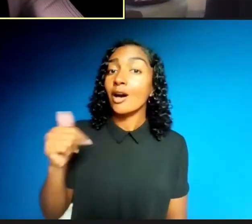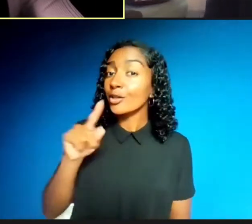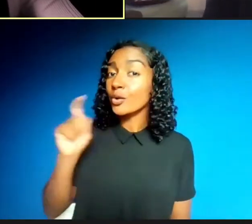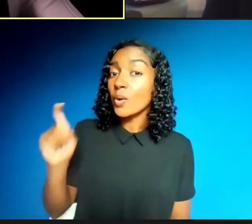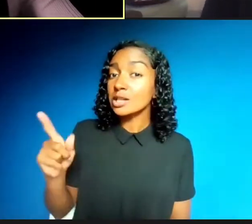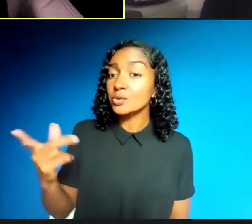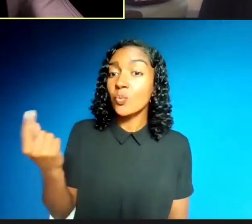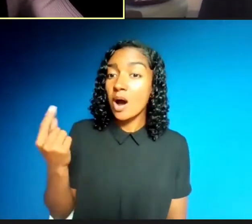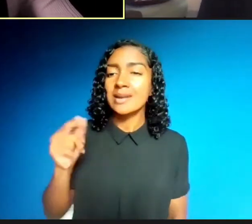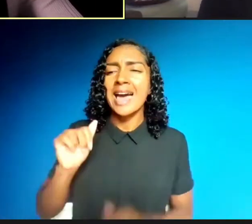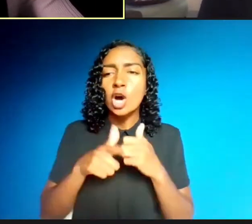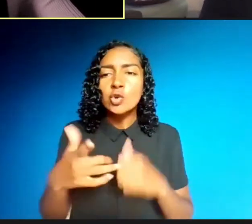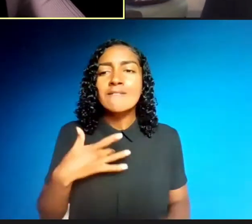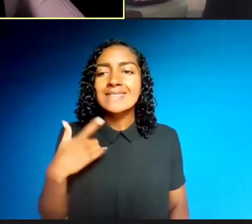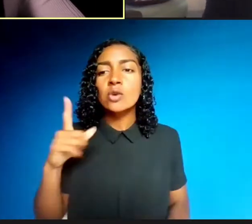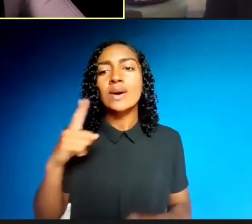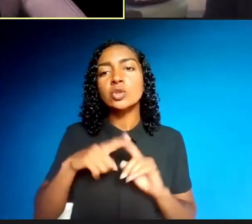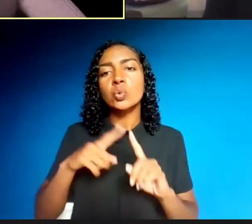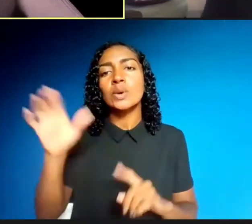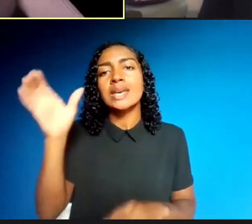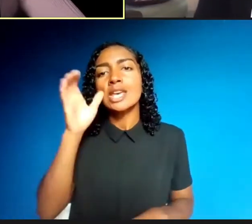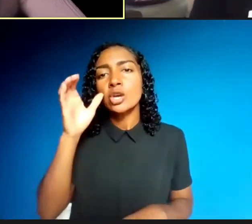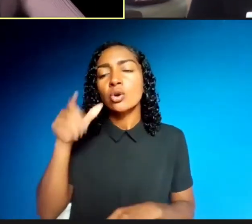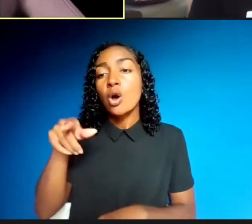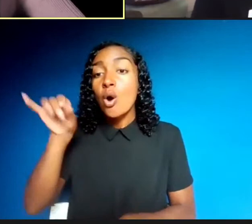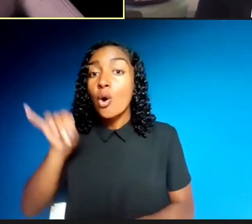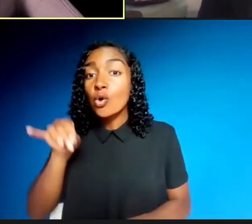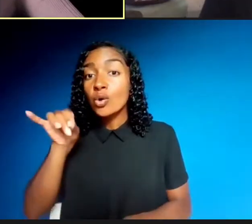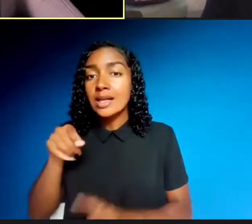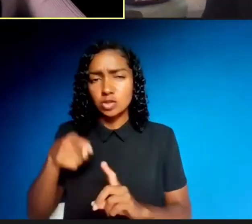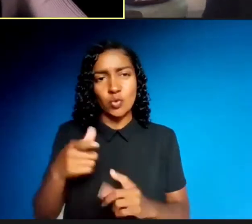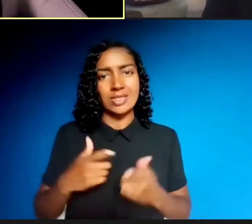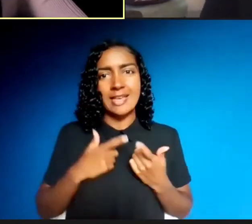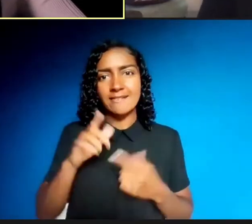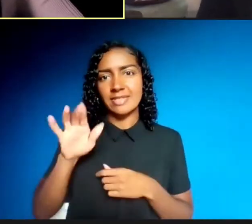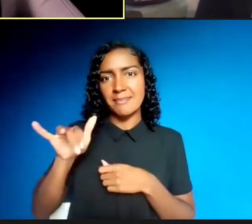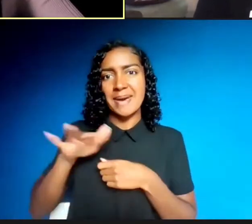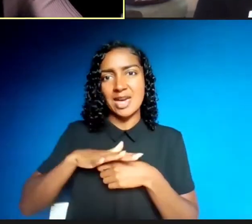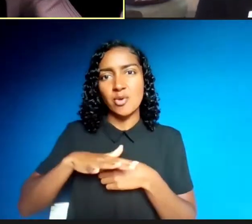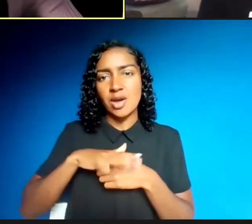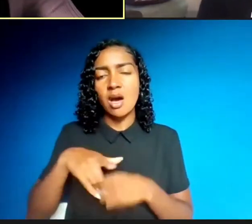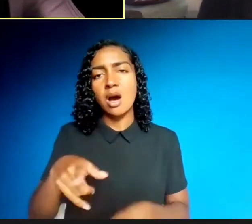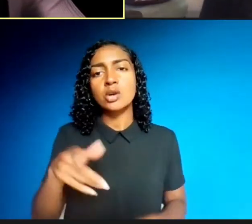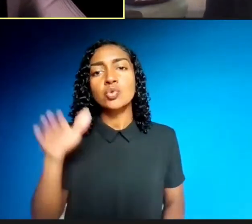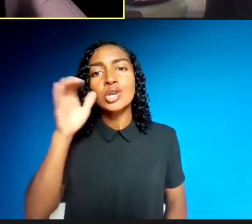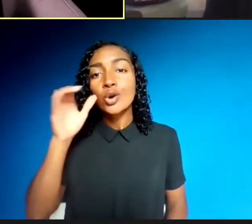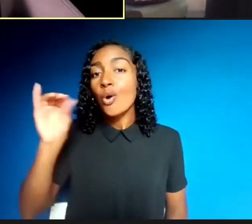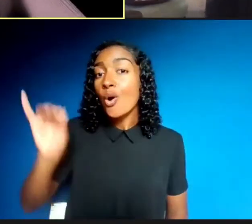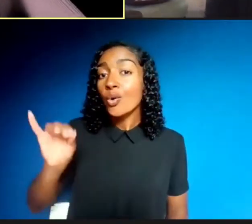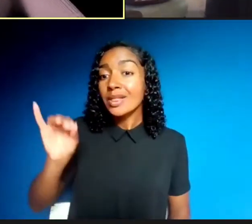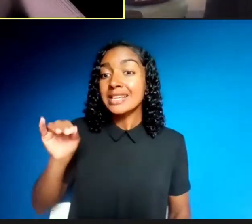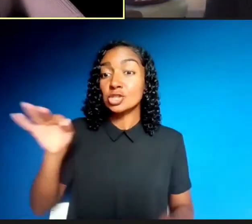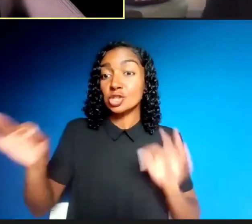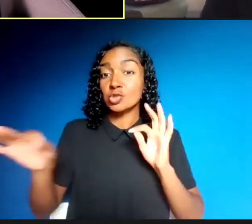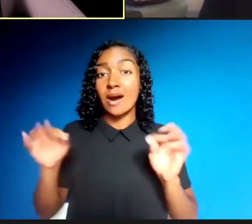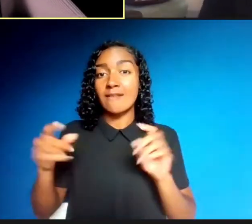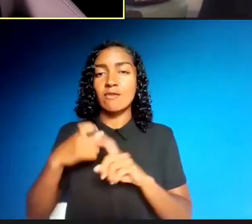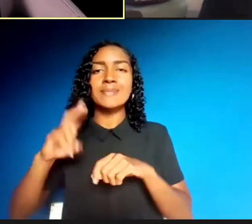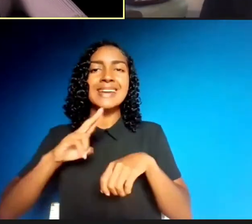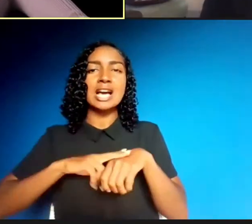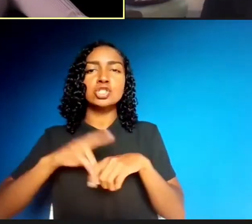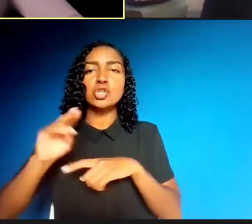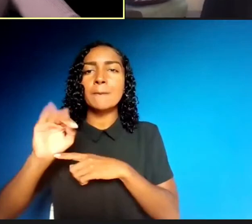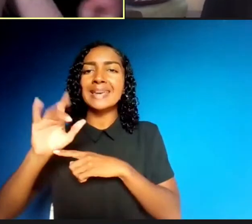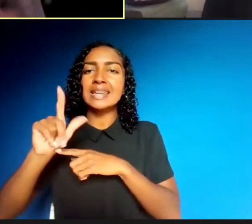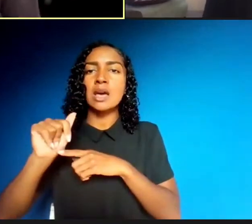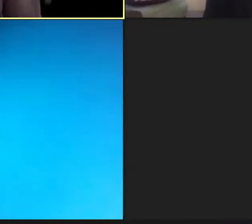you feel when you hear Oakland described, because, you know, you live in the Bay Area, when you hear Oakland described by national media, what are they